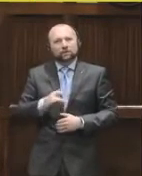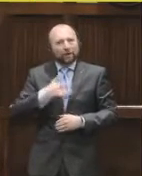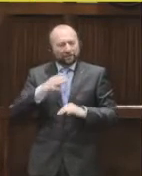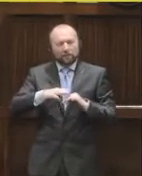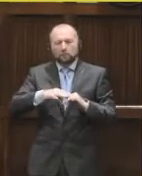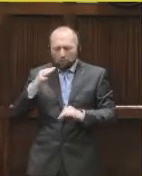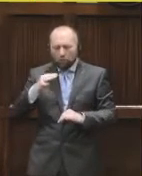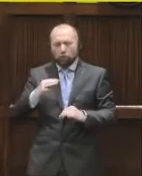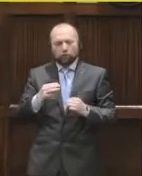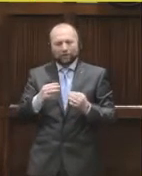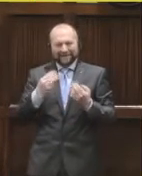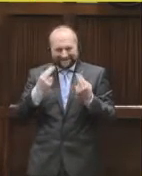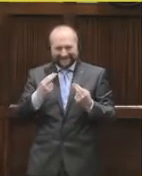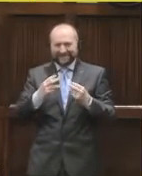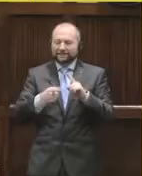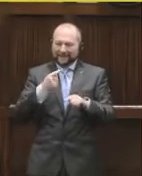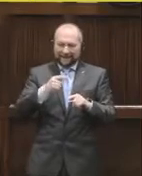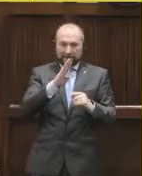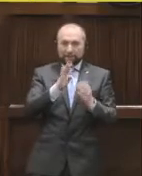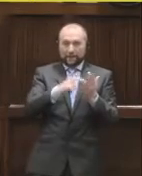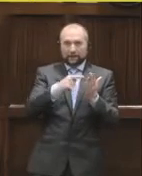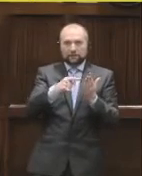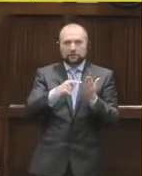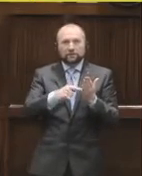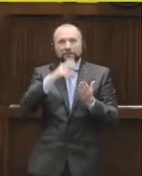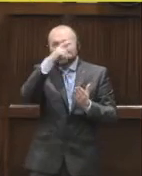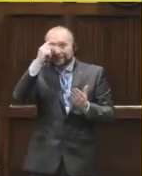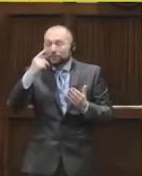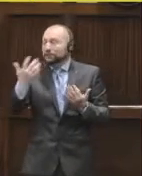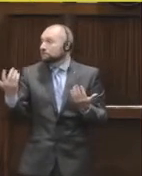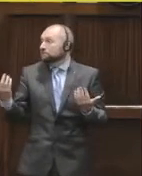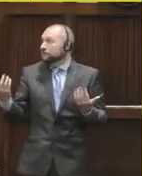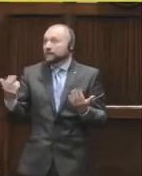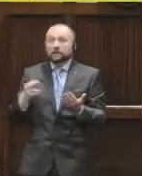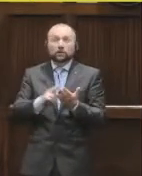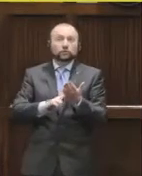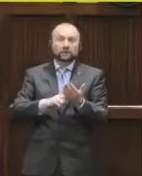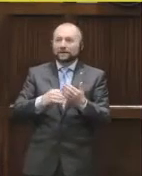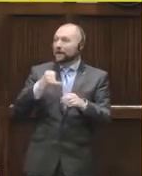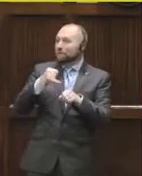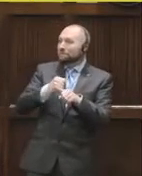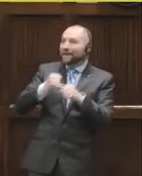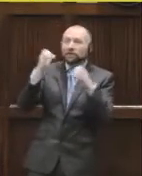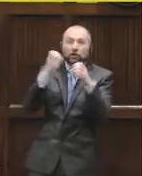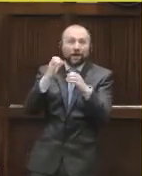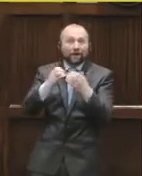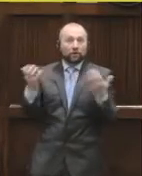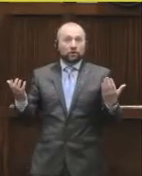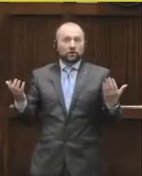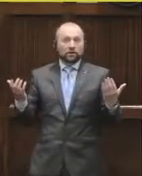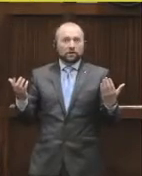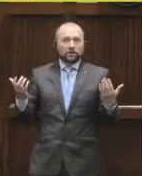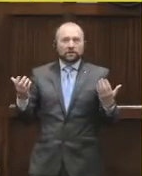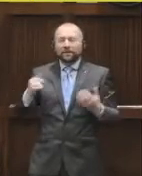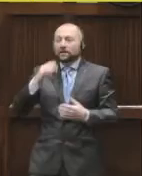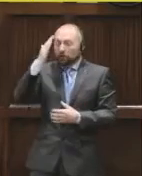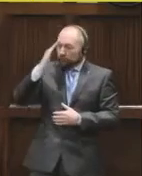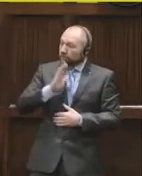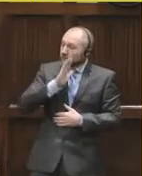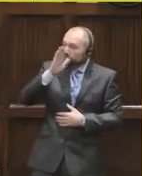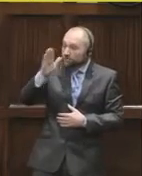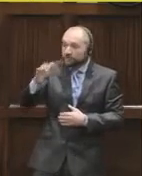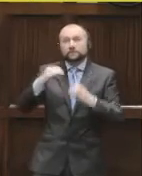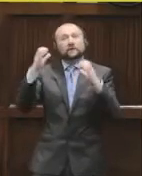moment. And certainly when it comes to things like access to medical care, for example, you know, the stresses of accessing